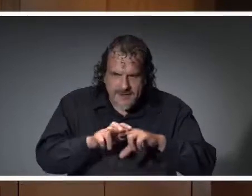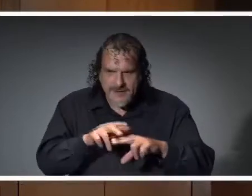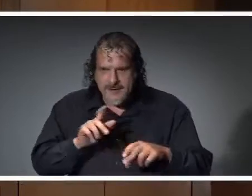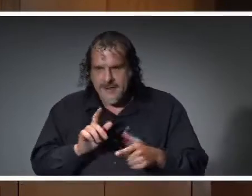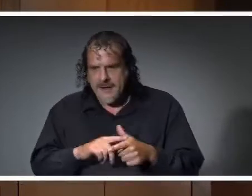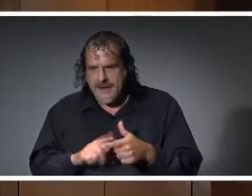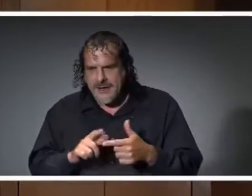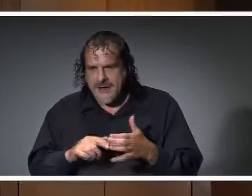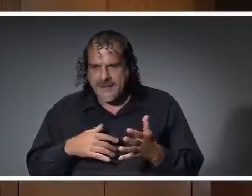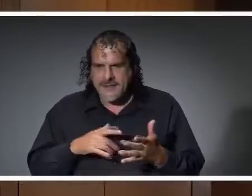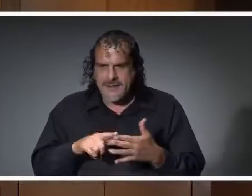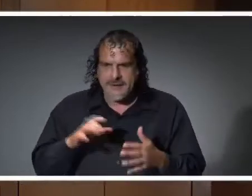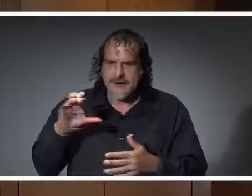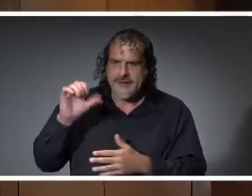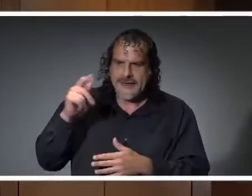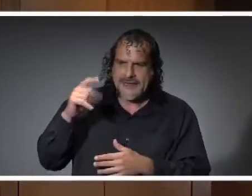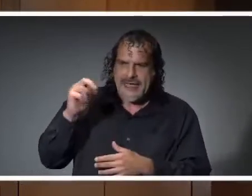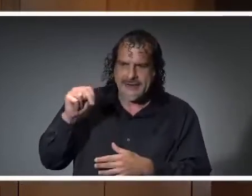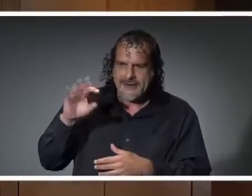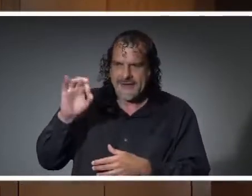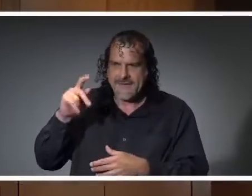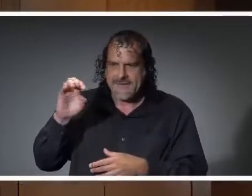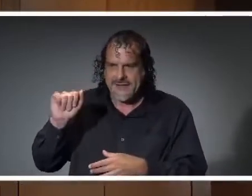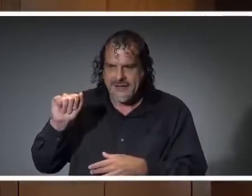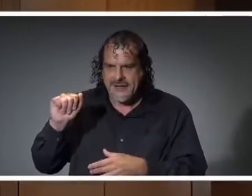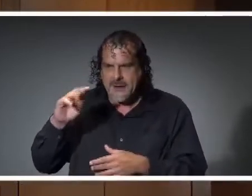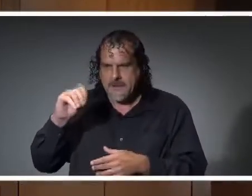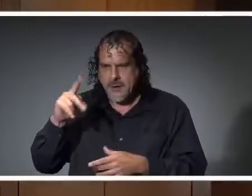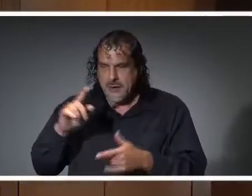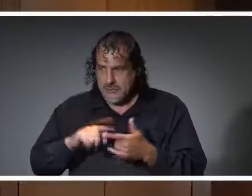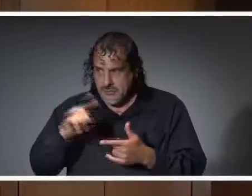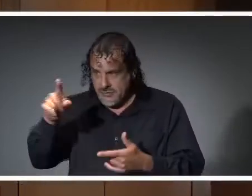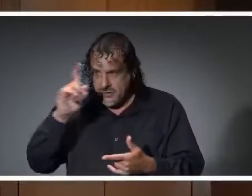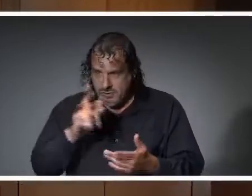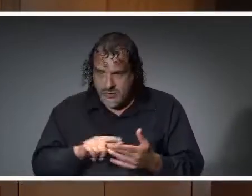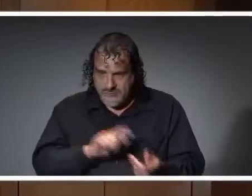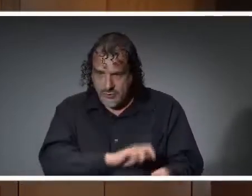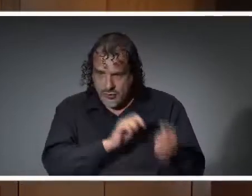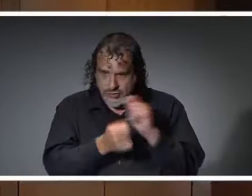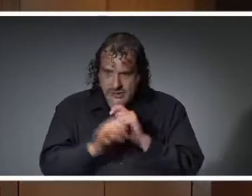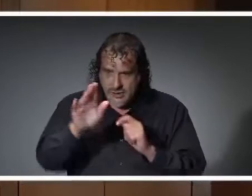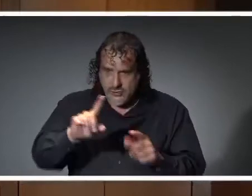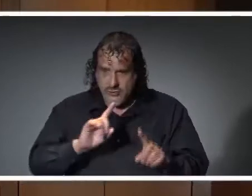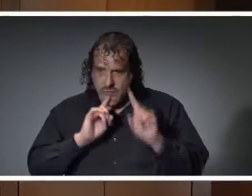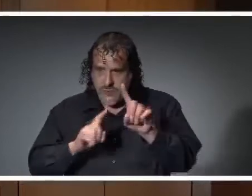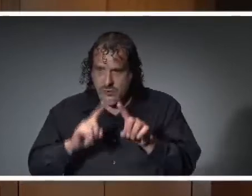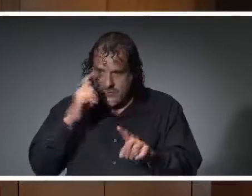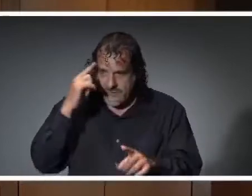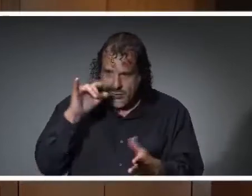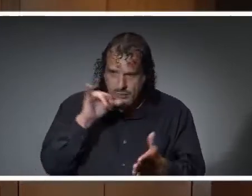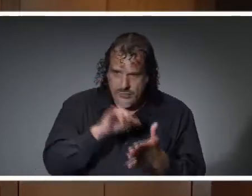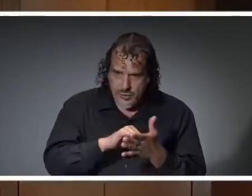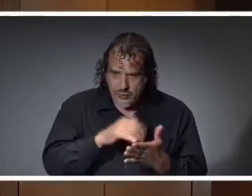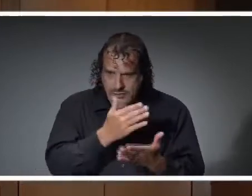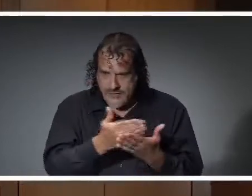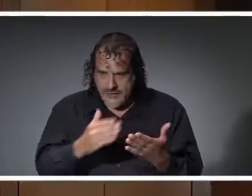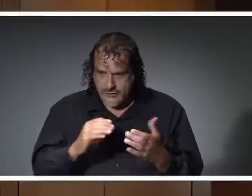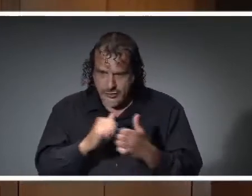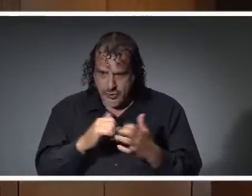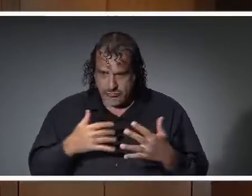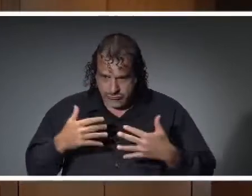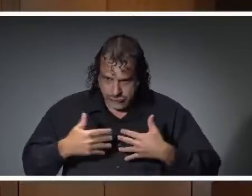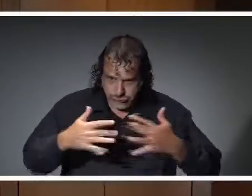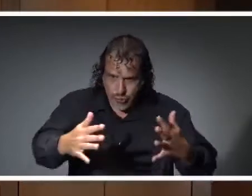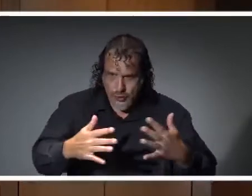can you tell me about whether you believe you will have to amend the current safe return order for that to be allowed, or